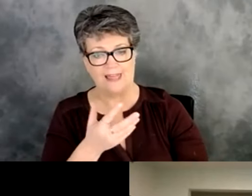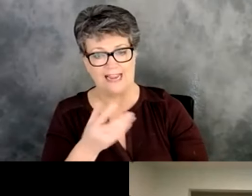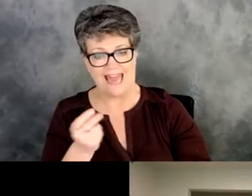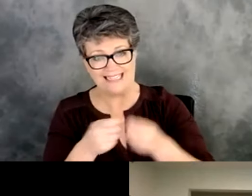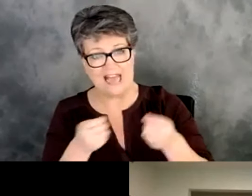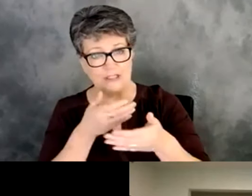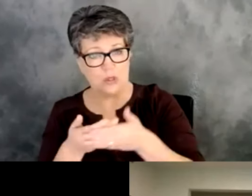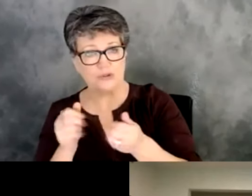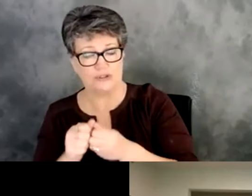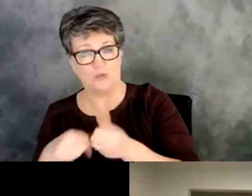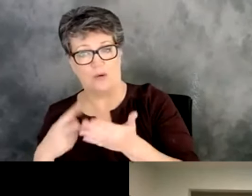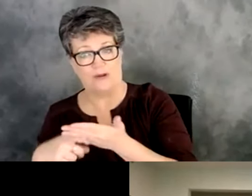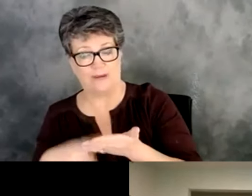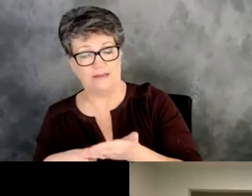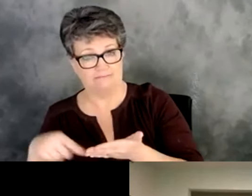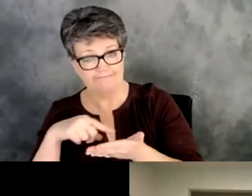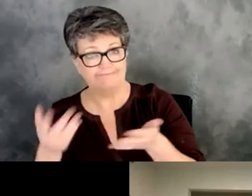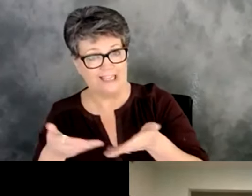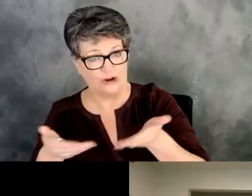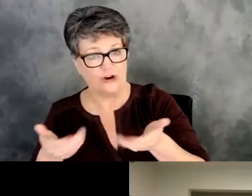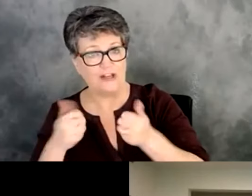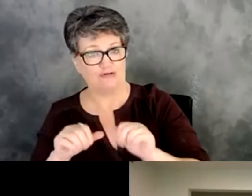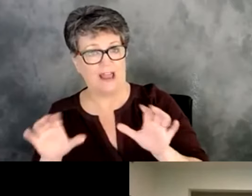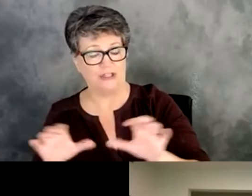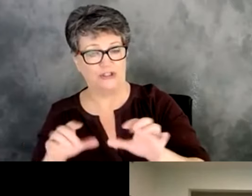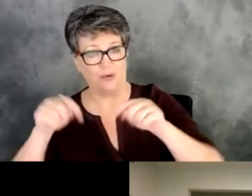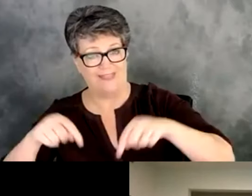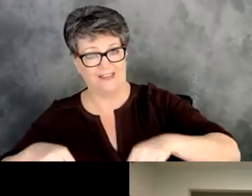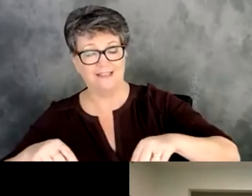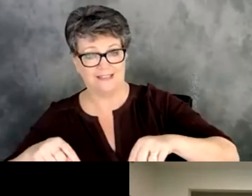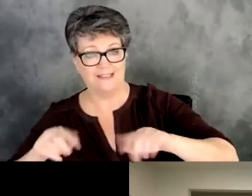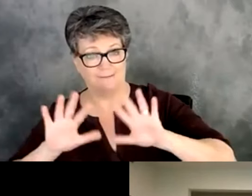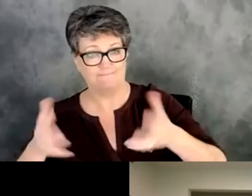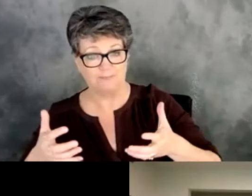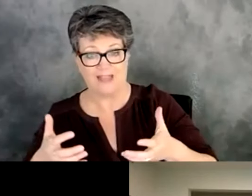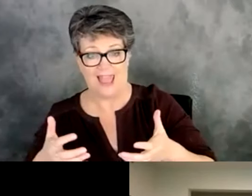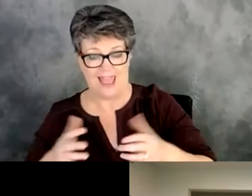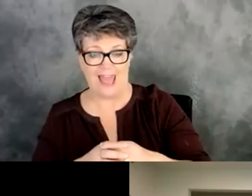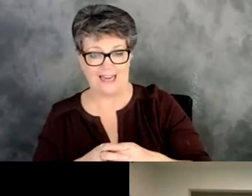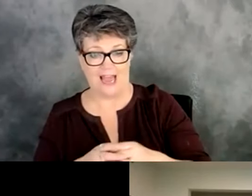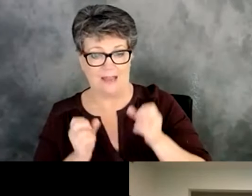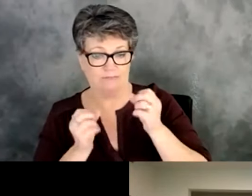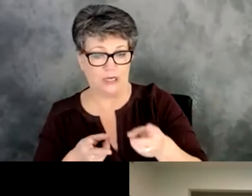closely into what we've been trying to do on this platform. And I left it in the